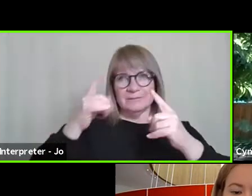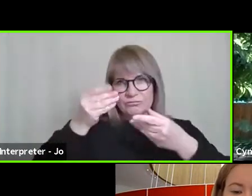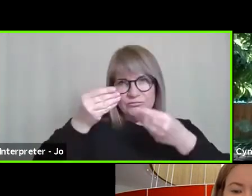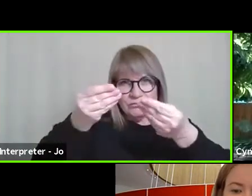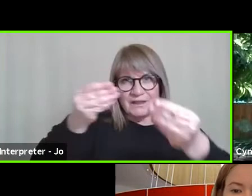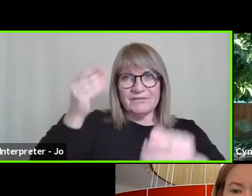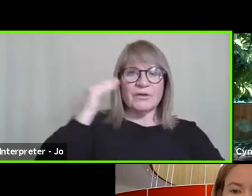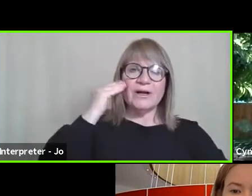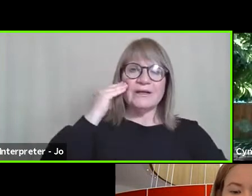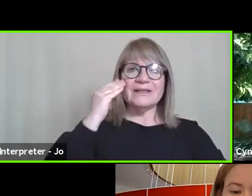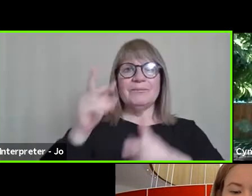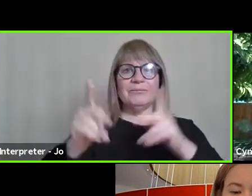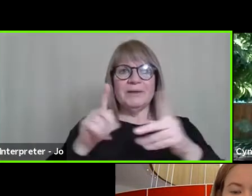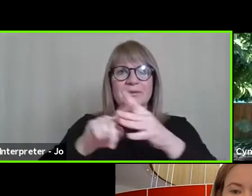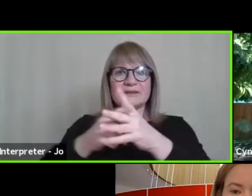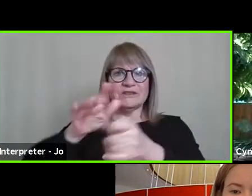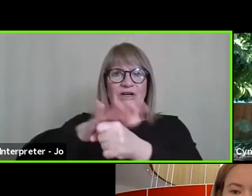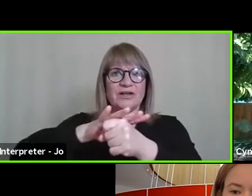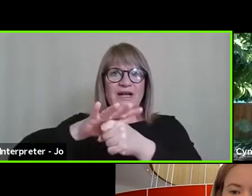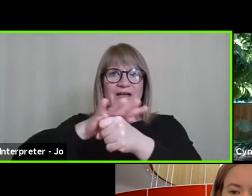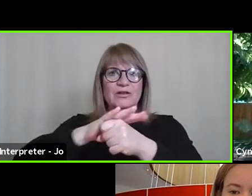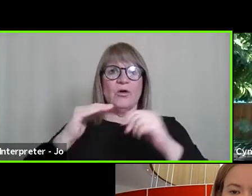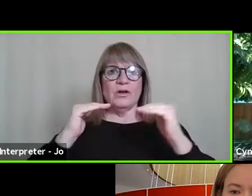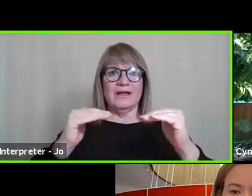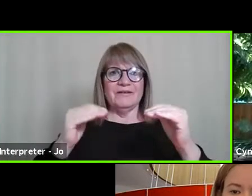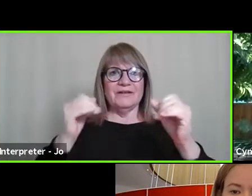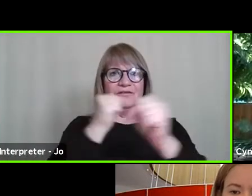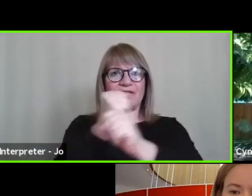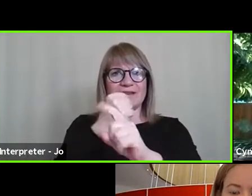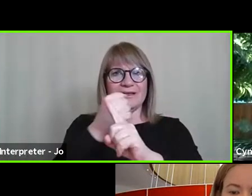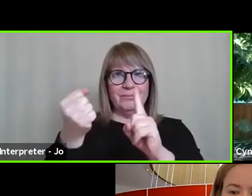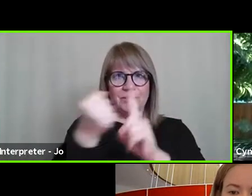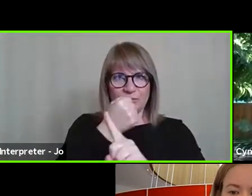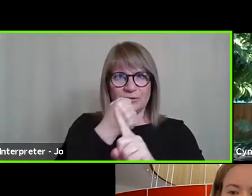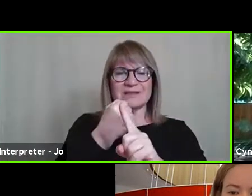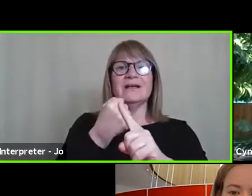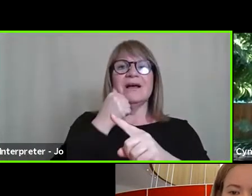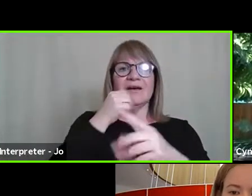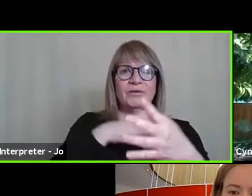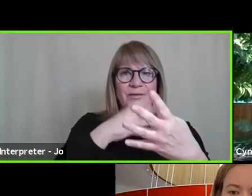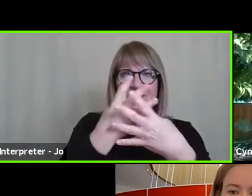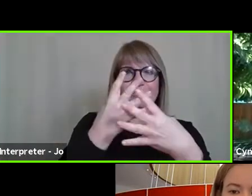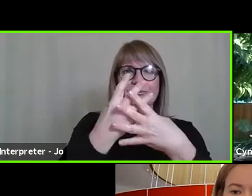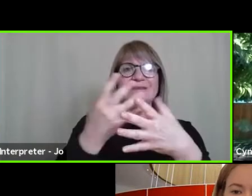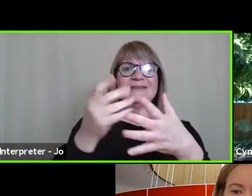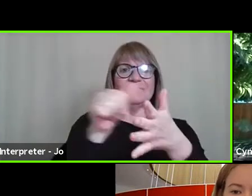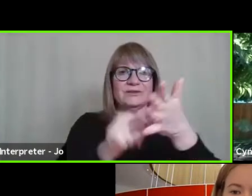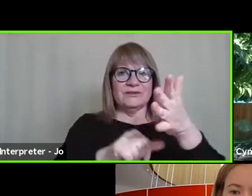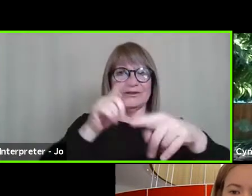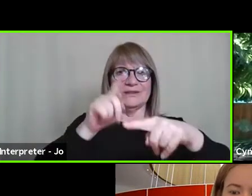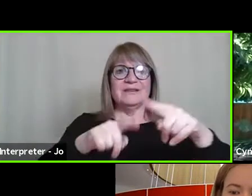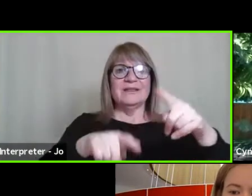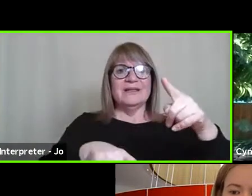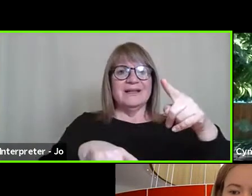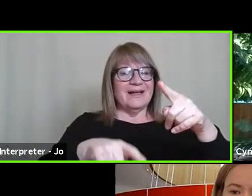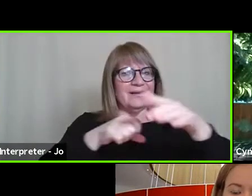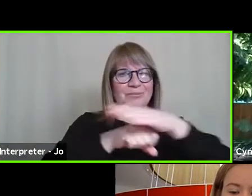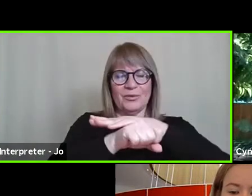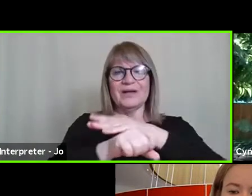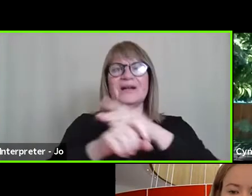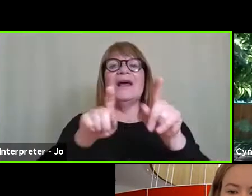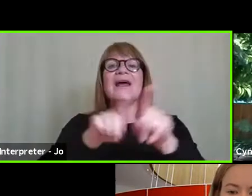on a local level so they can fight this kind of abuse and then finally to create a ethics curriculum for the met for medical